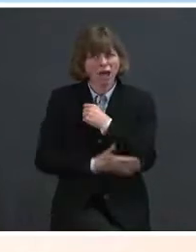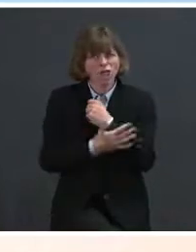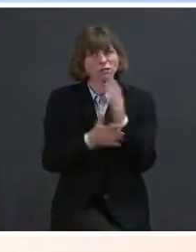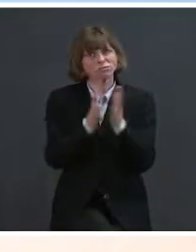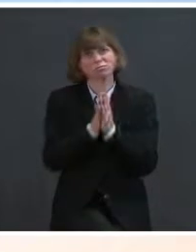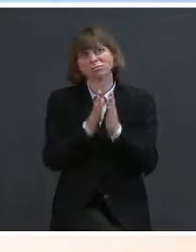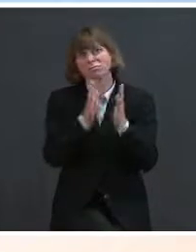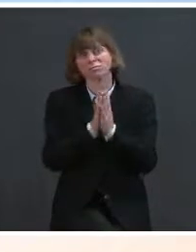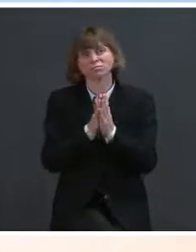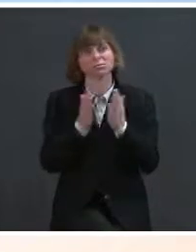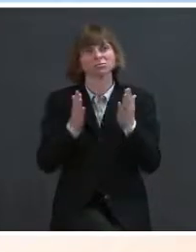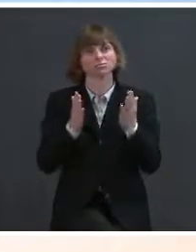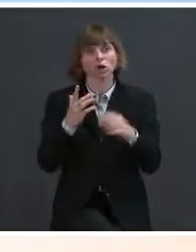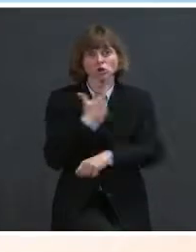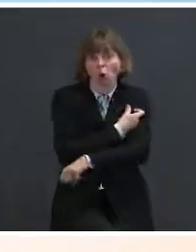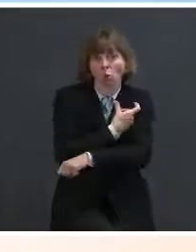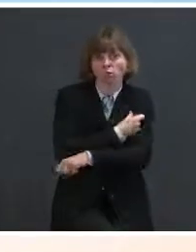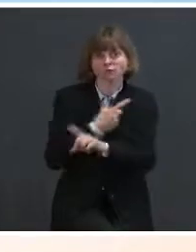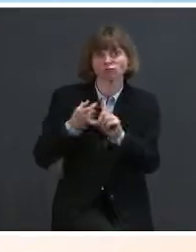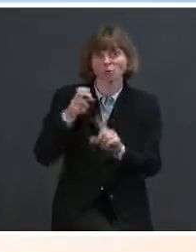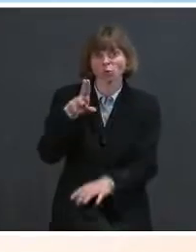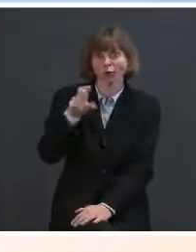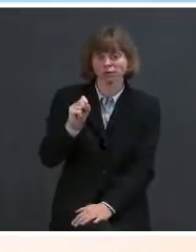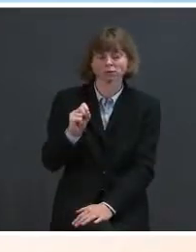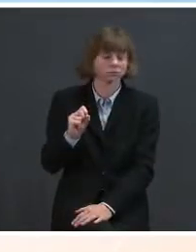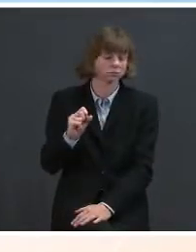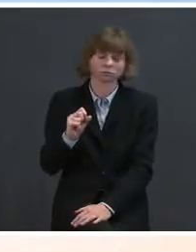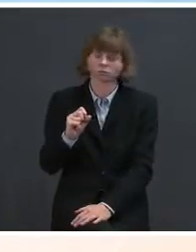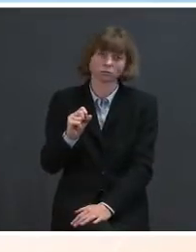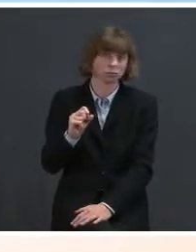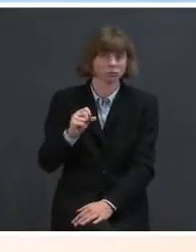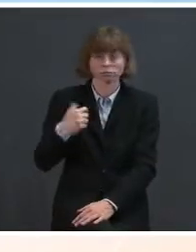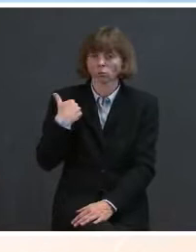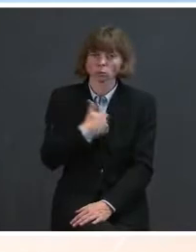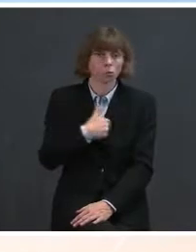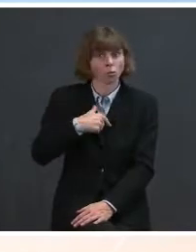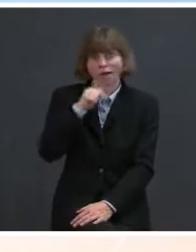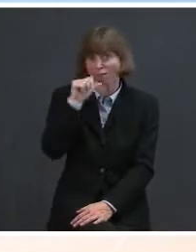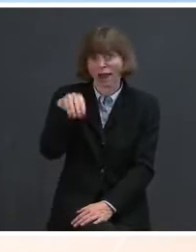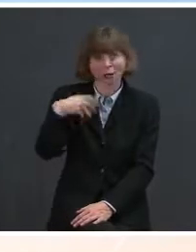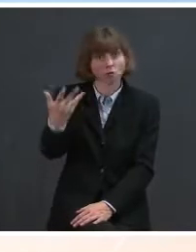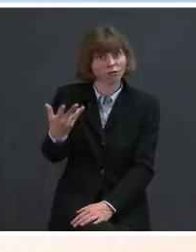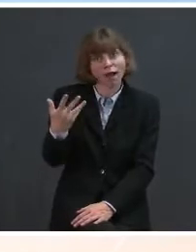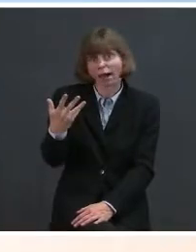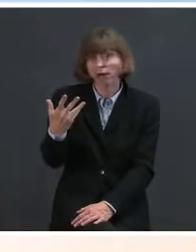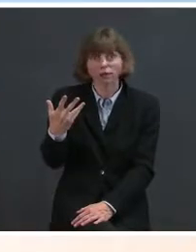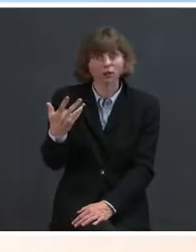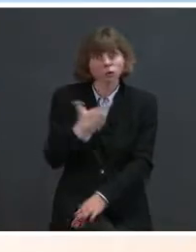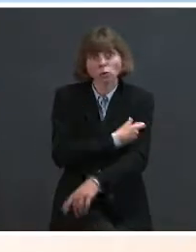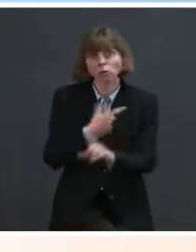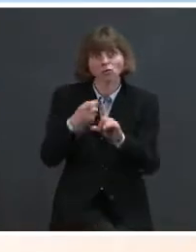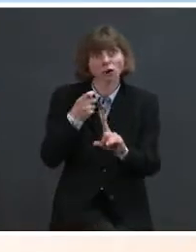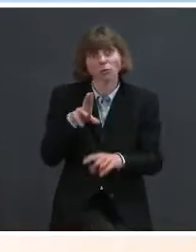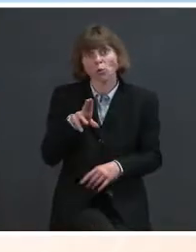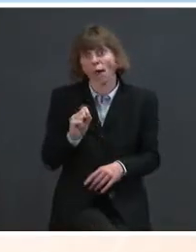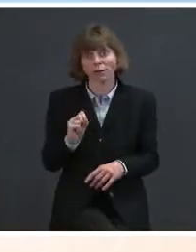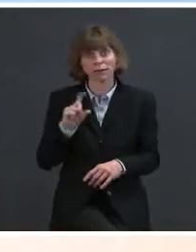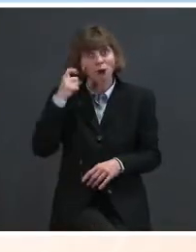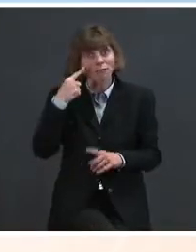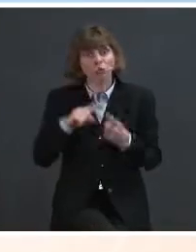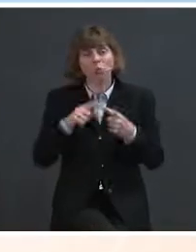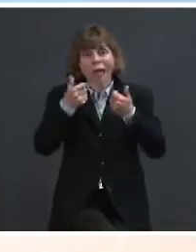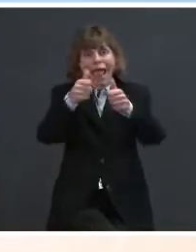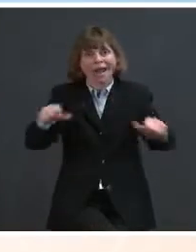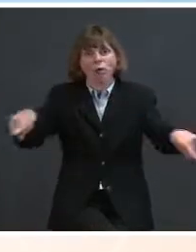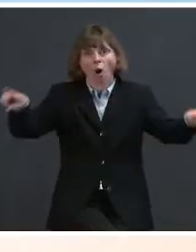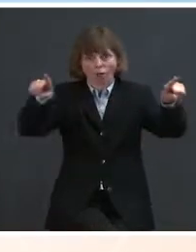requested doses from the United States, and we have not provided doses from the U.S. government to anyone. So this is not about Europe.